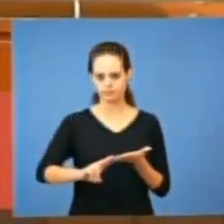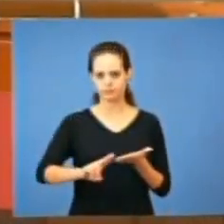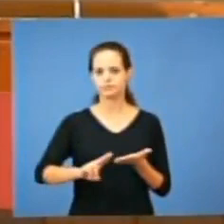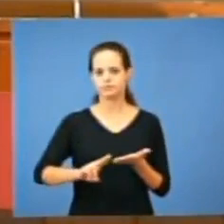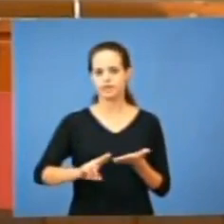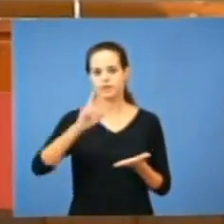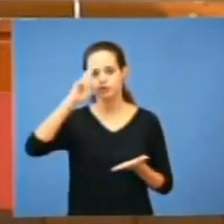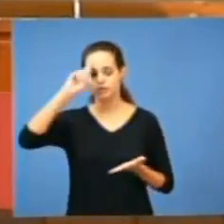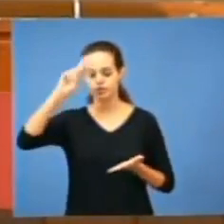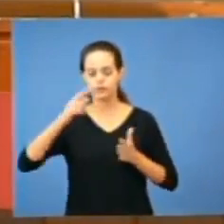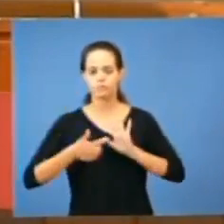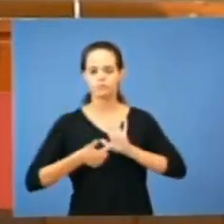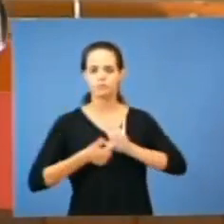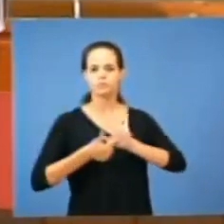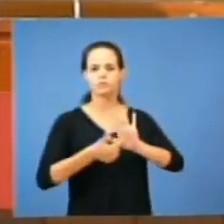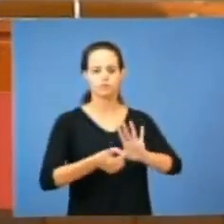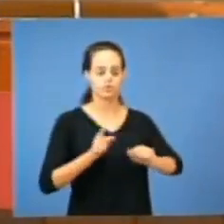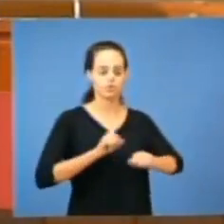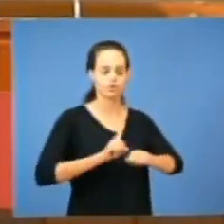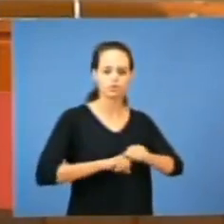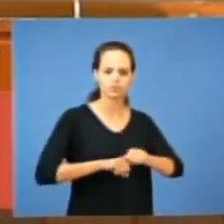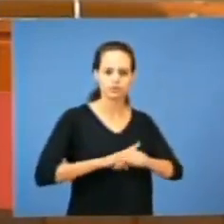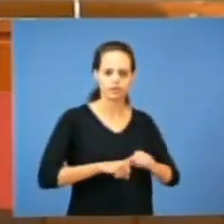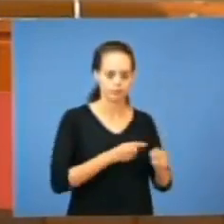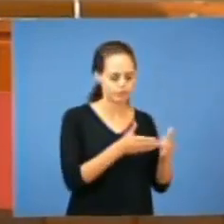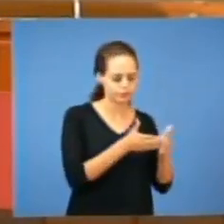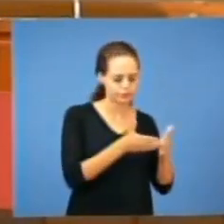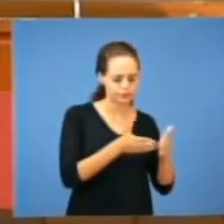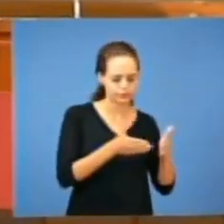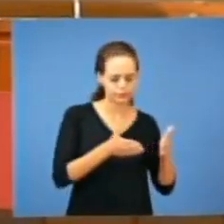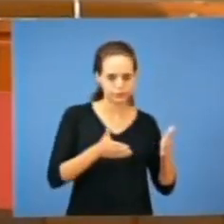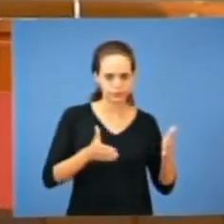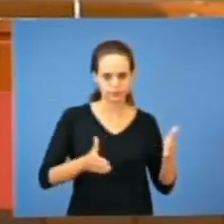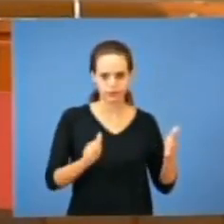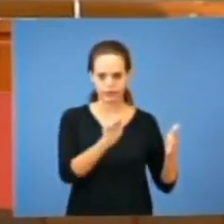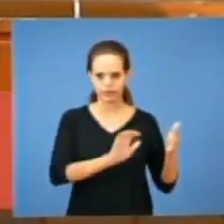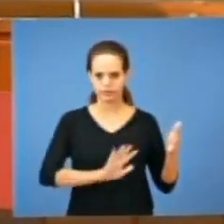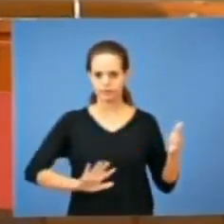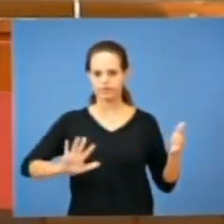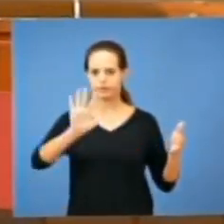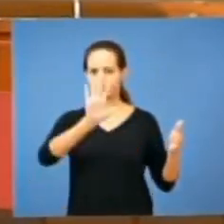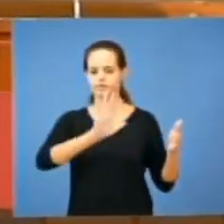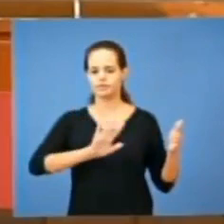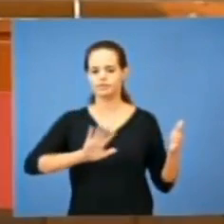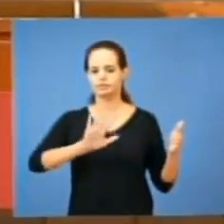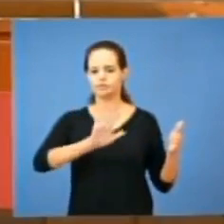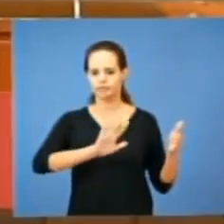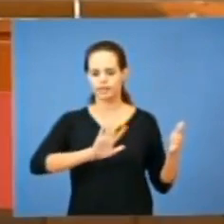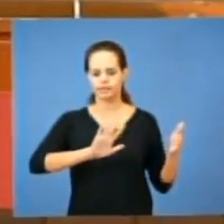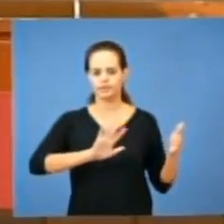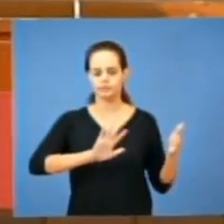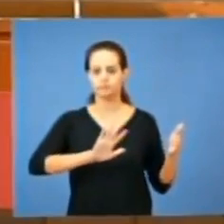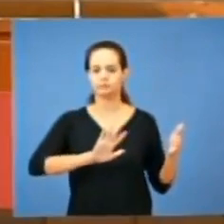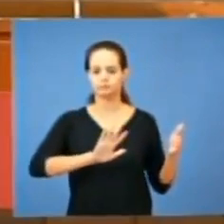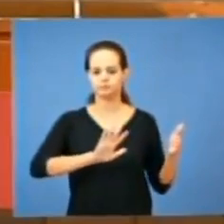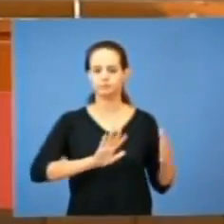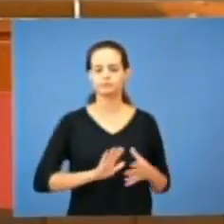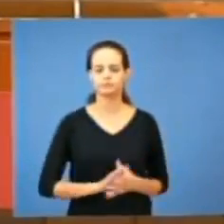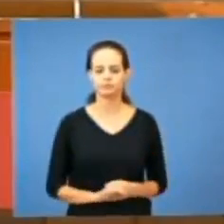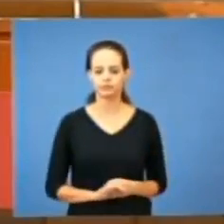that have been directed at that time, at that period, to the churches of Asia. And for